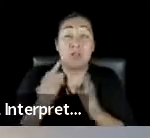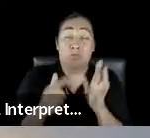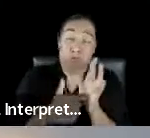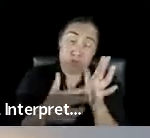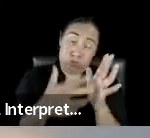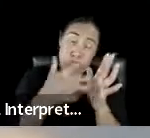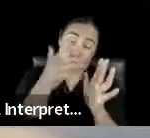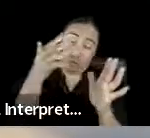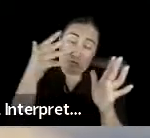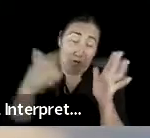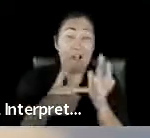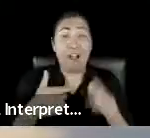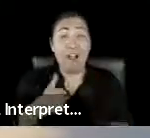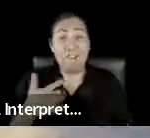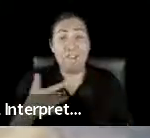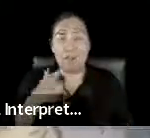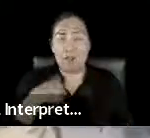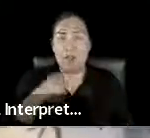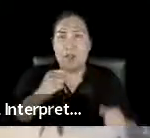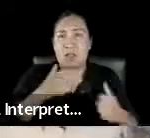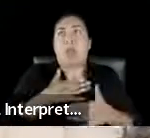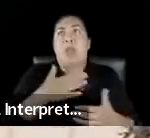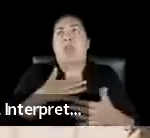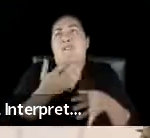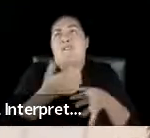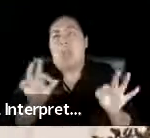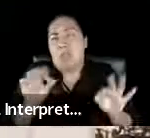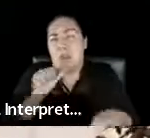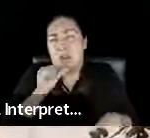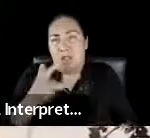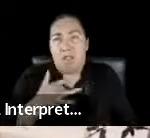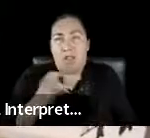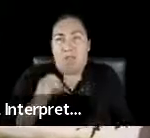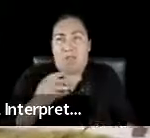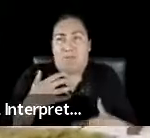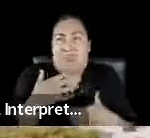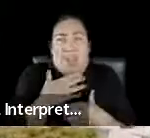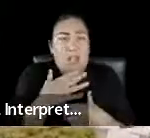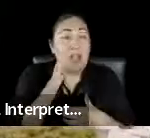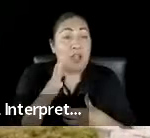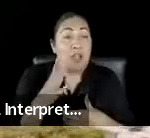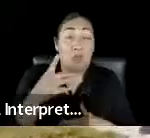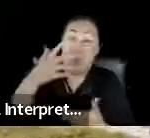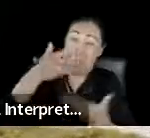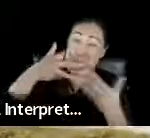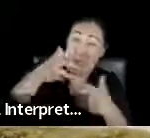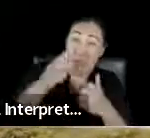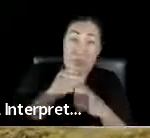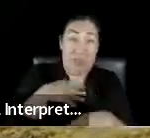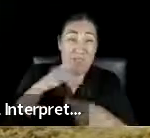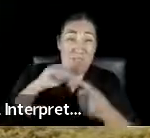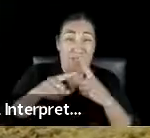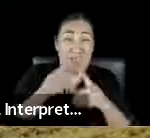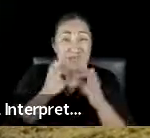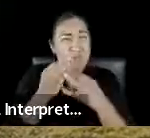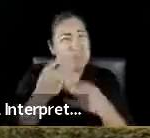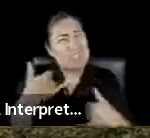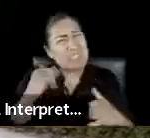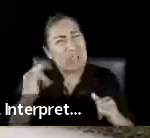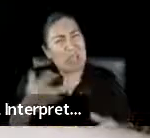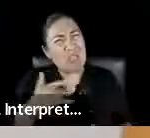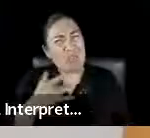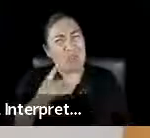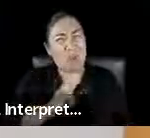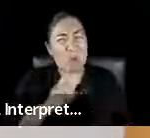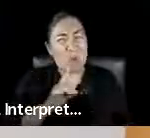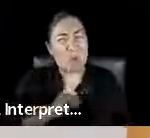as though I'm suffocating. Even when I'm surrounded by my friends or family, I feel so alone. But I don't want them to know that I'm